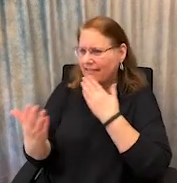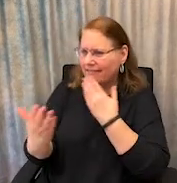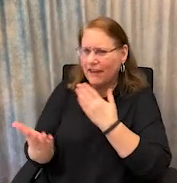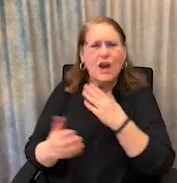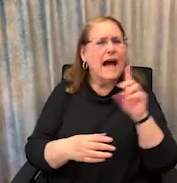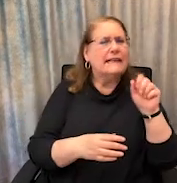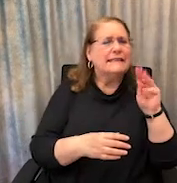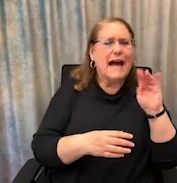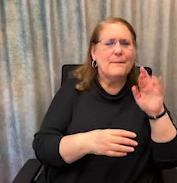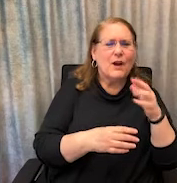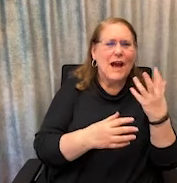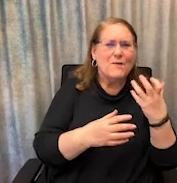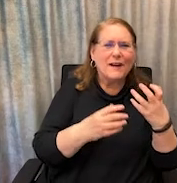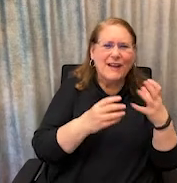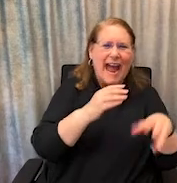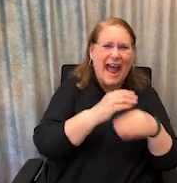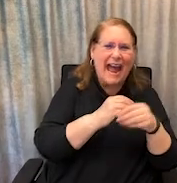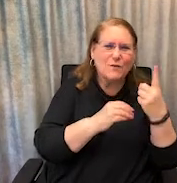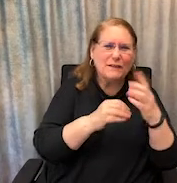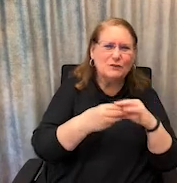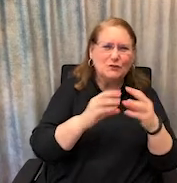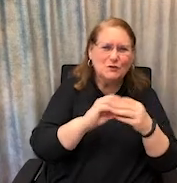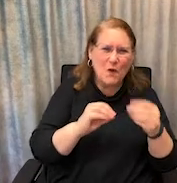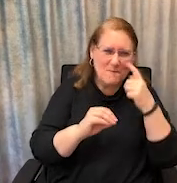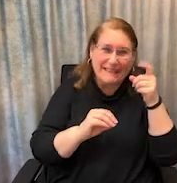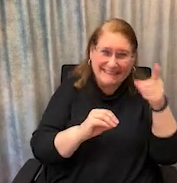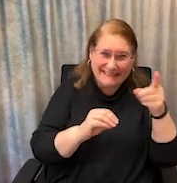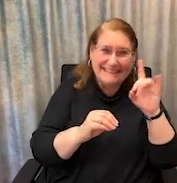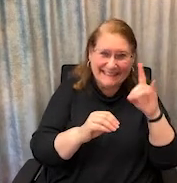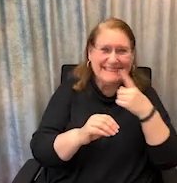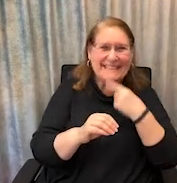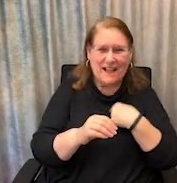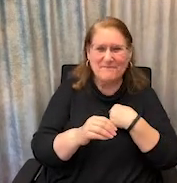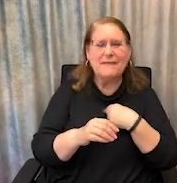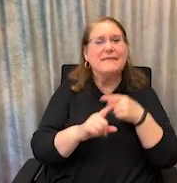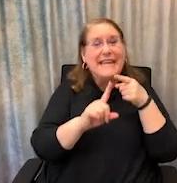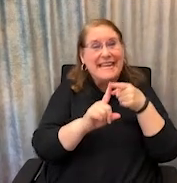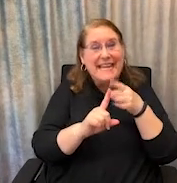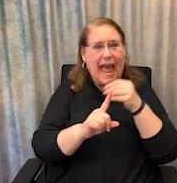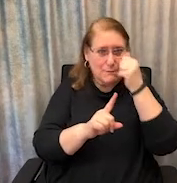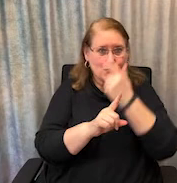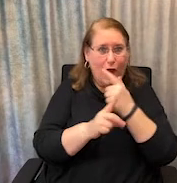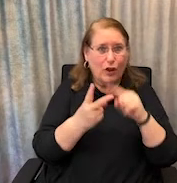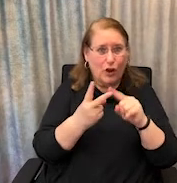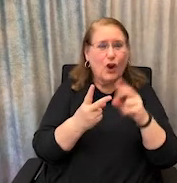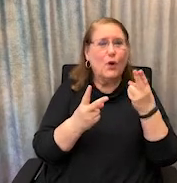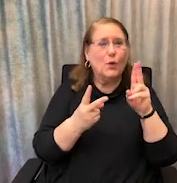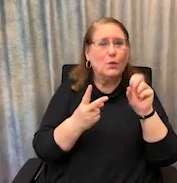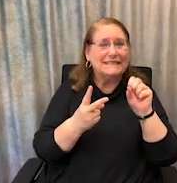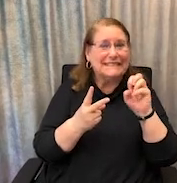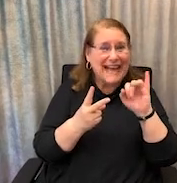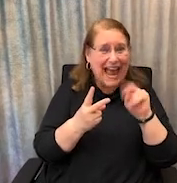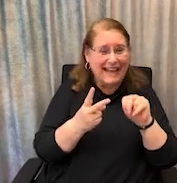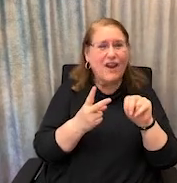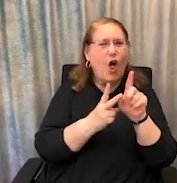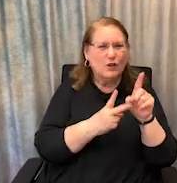Yeah. Can I also contribute one story to Mohammed, because this is what he told me. He and his brother Hussein also plays a